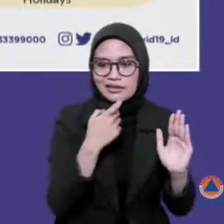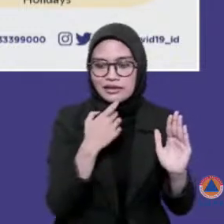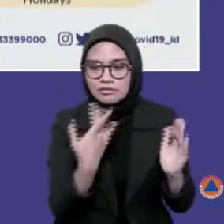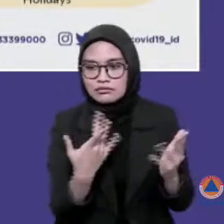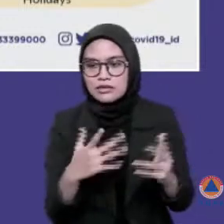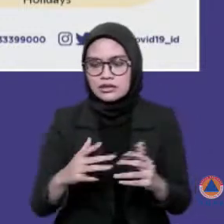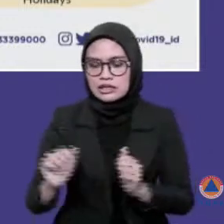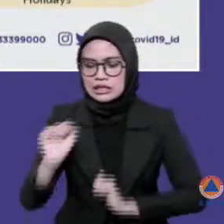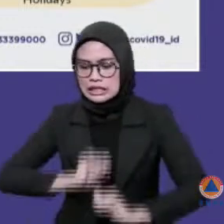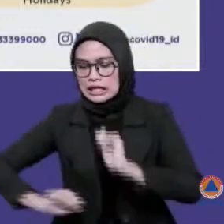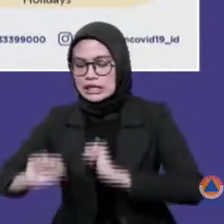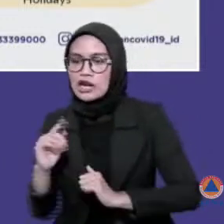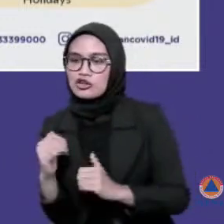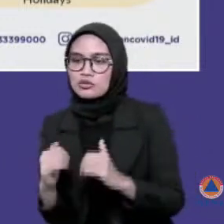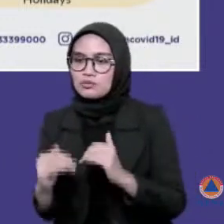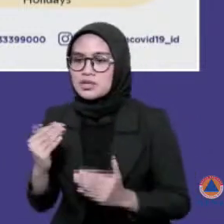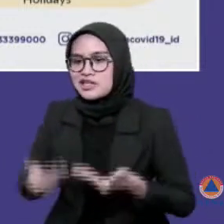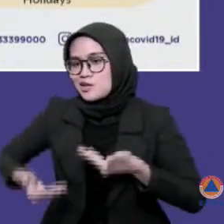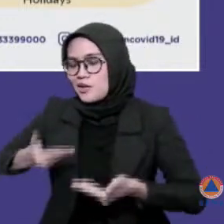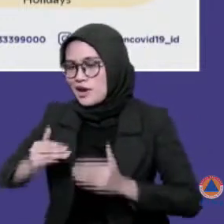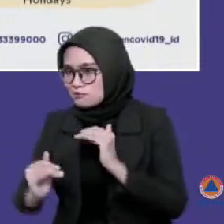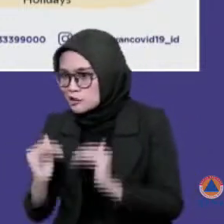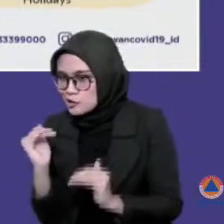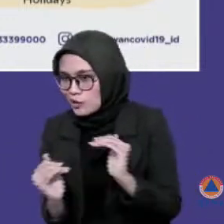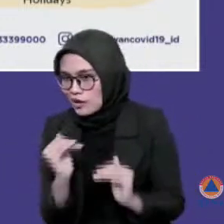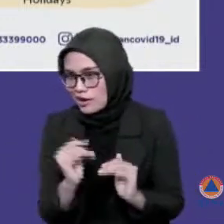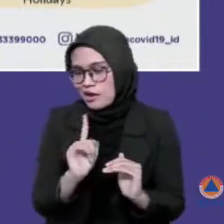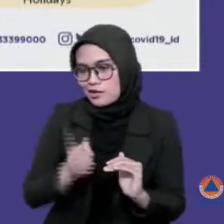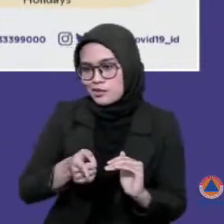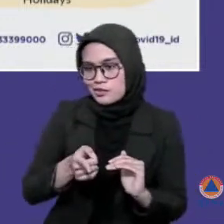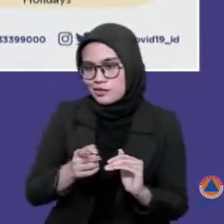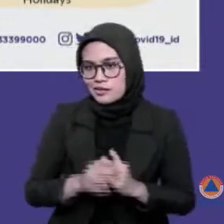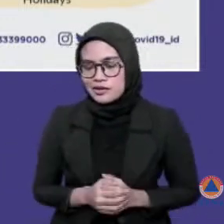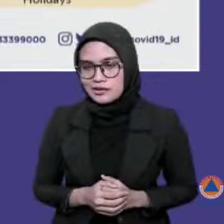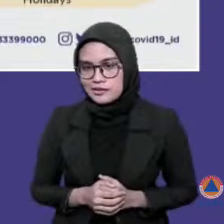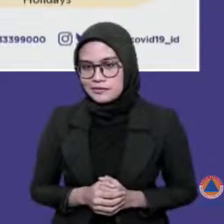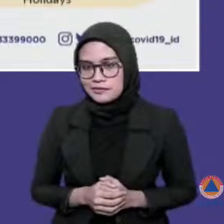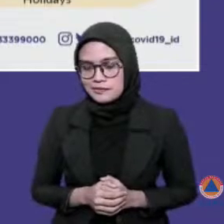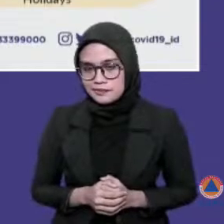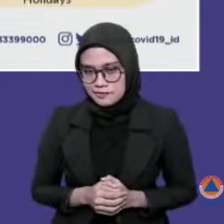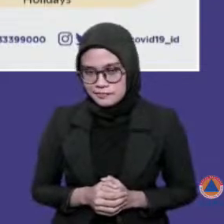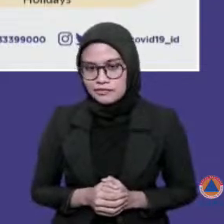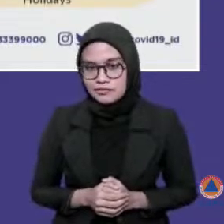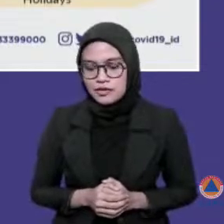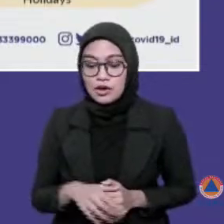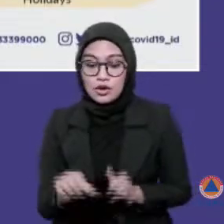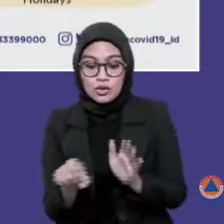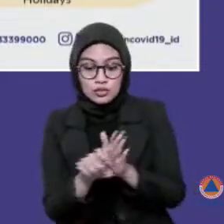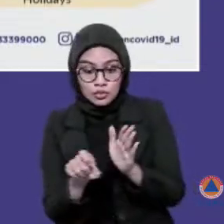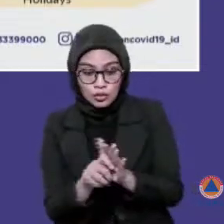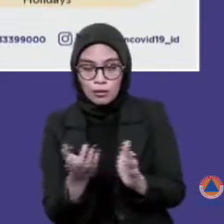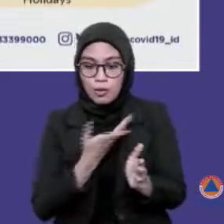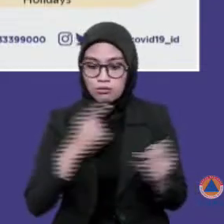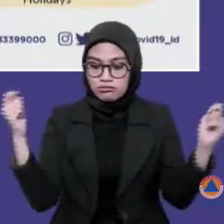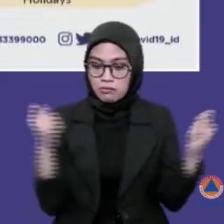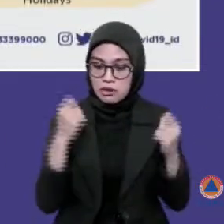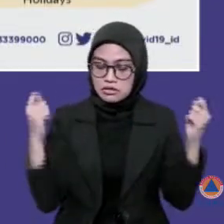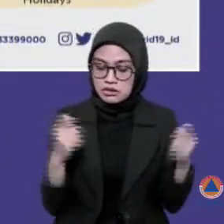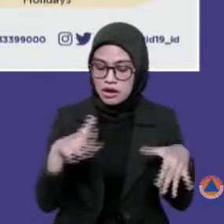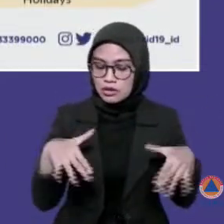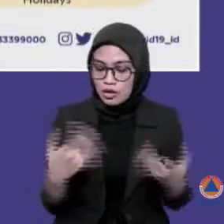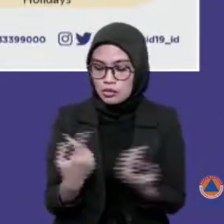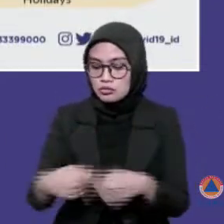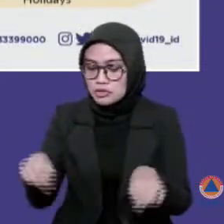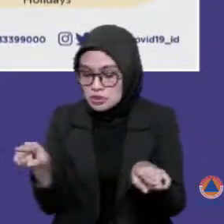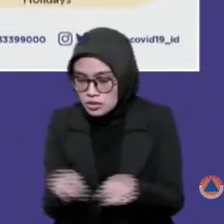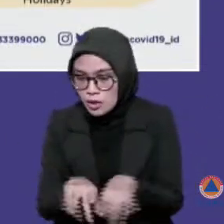and tightening health protocols in worship activities, including calling for celebrations or gatherings to be carried